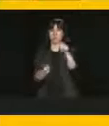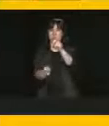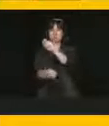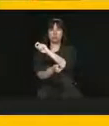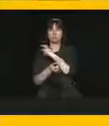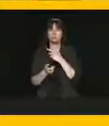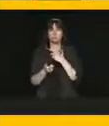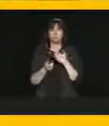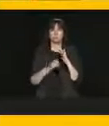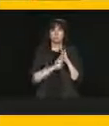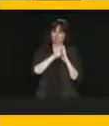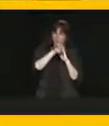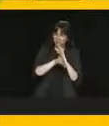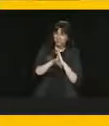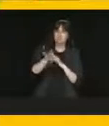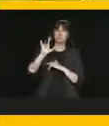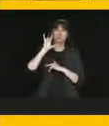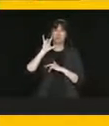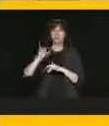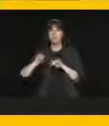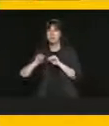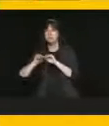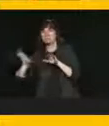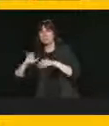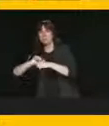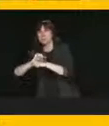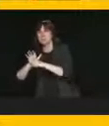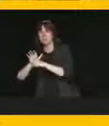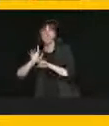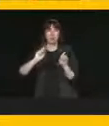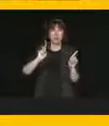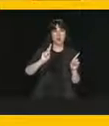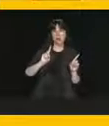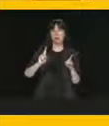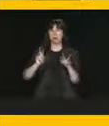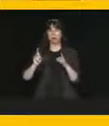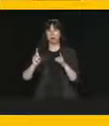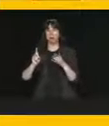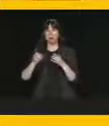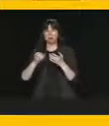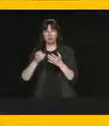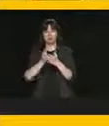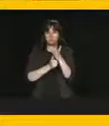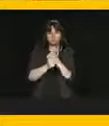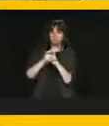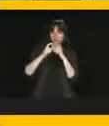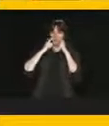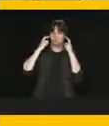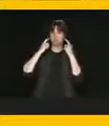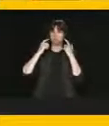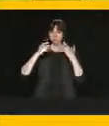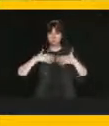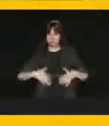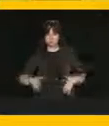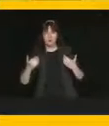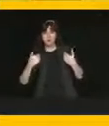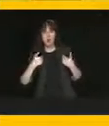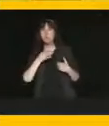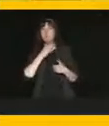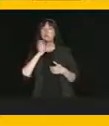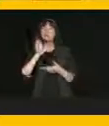we're doing, on where there are outbreaks, on equipment and supports available. I'd want to know what the school was planning